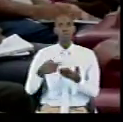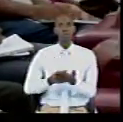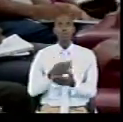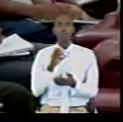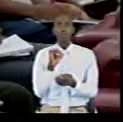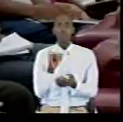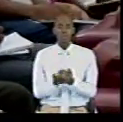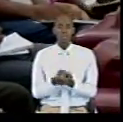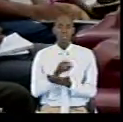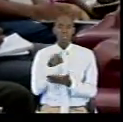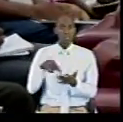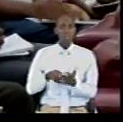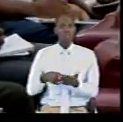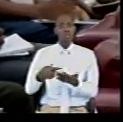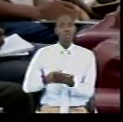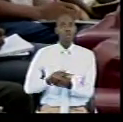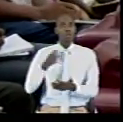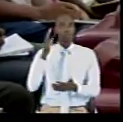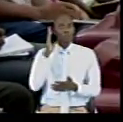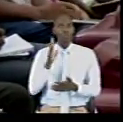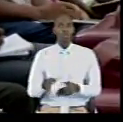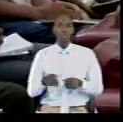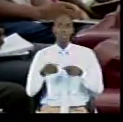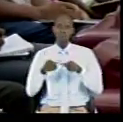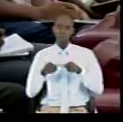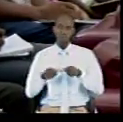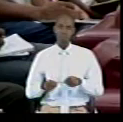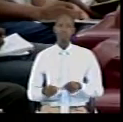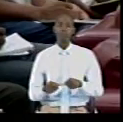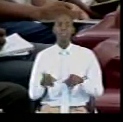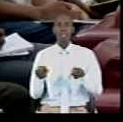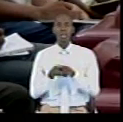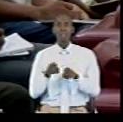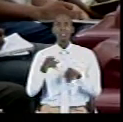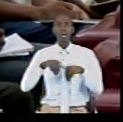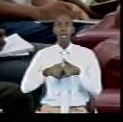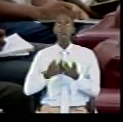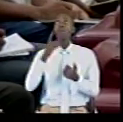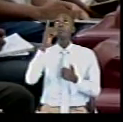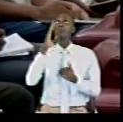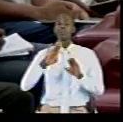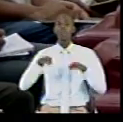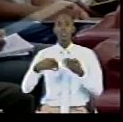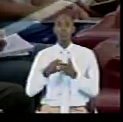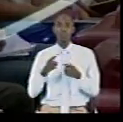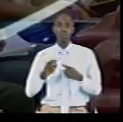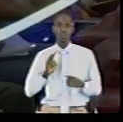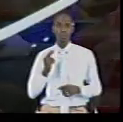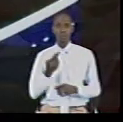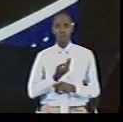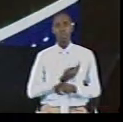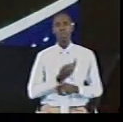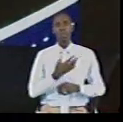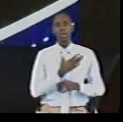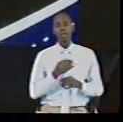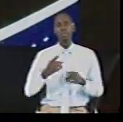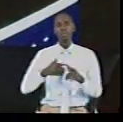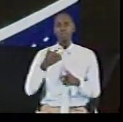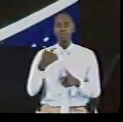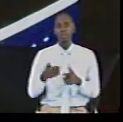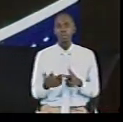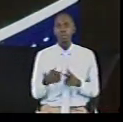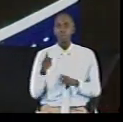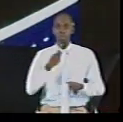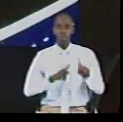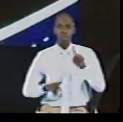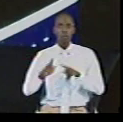will remain as God has given us. And it remains as God has given us, then people will